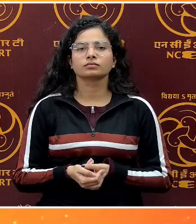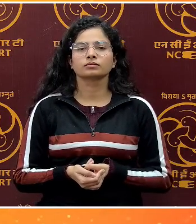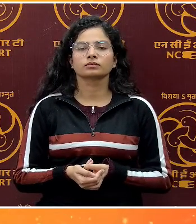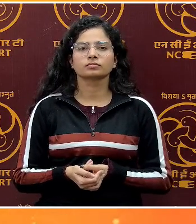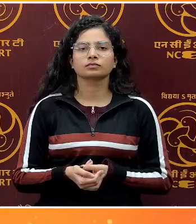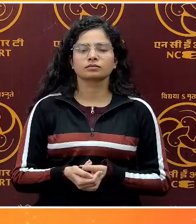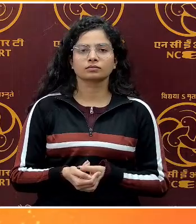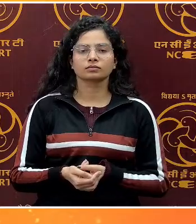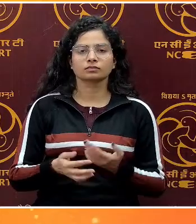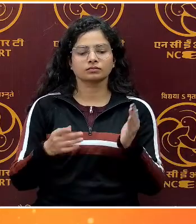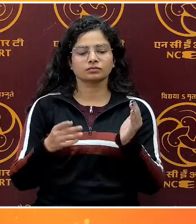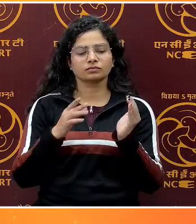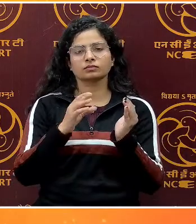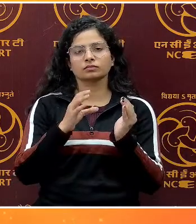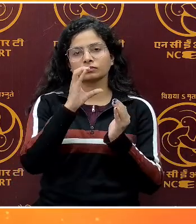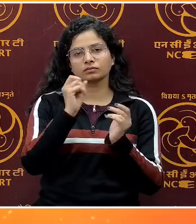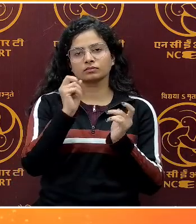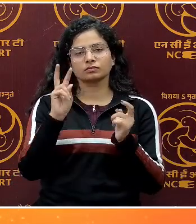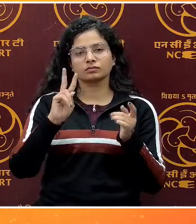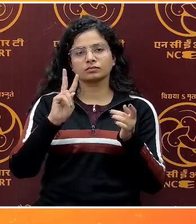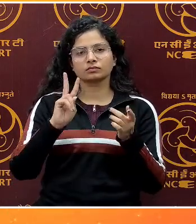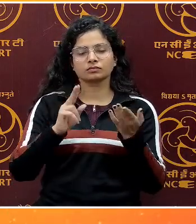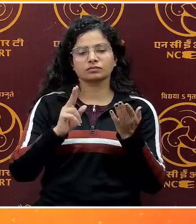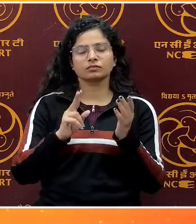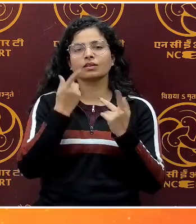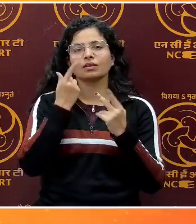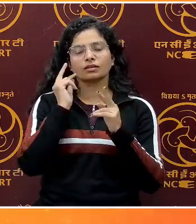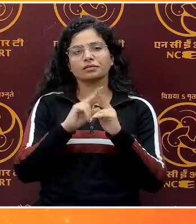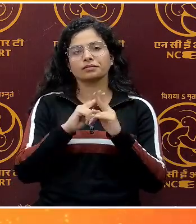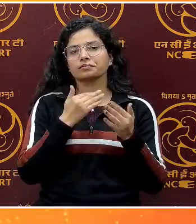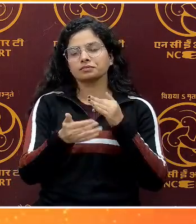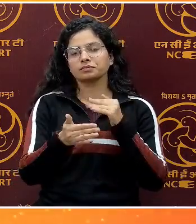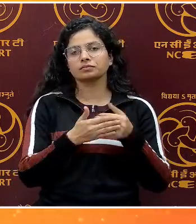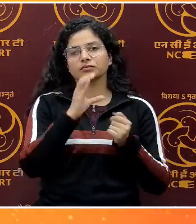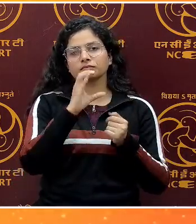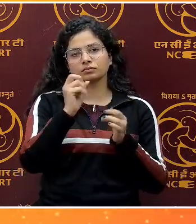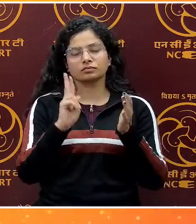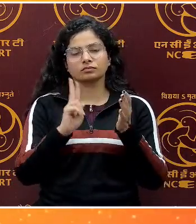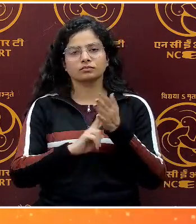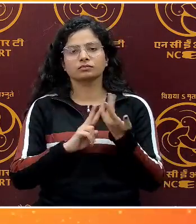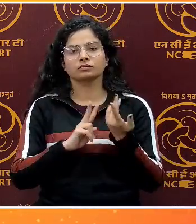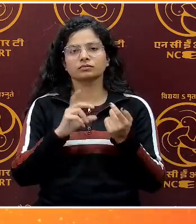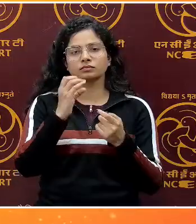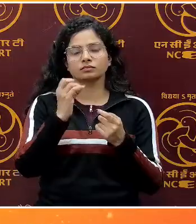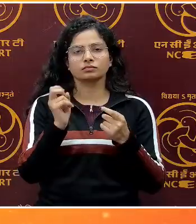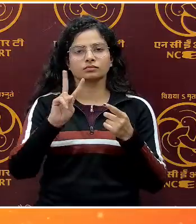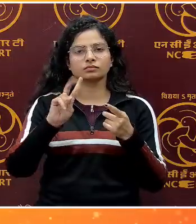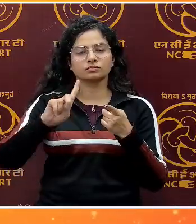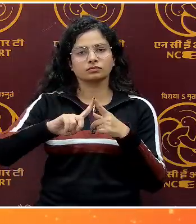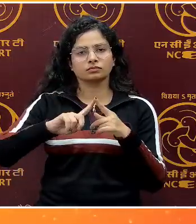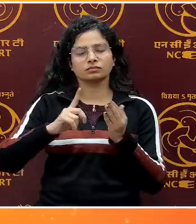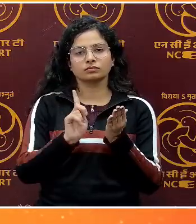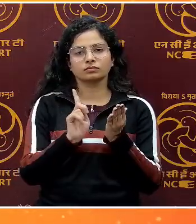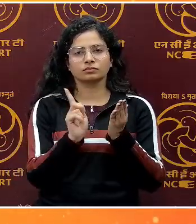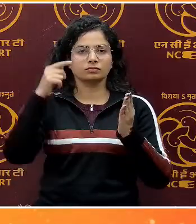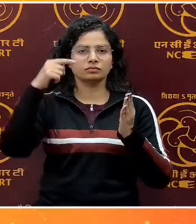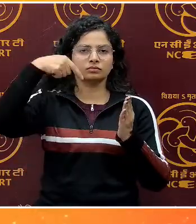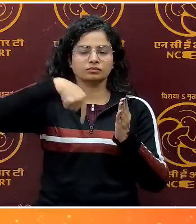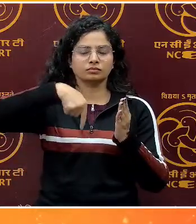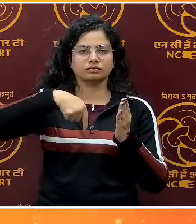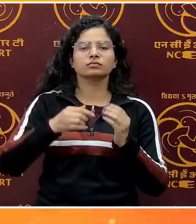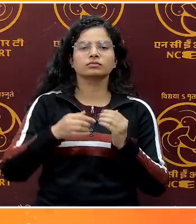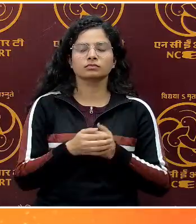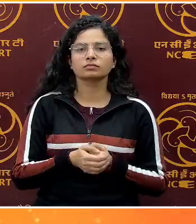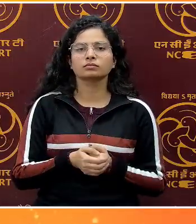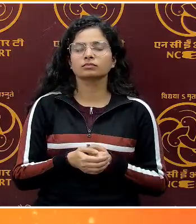From the concave side, it was inverted. Inverted. So we have seen what inverted means, that the image was upside down.